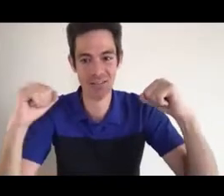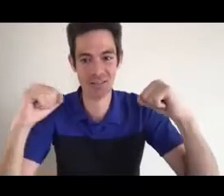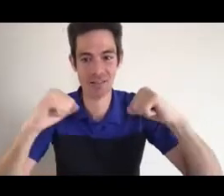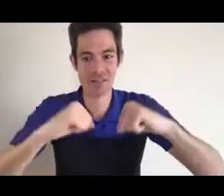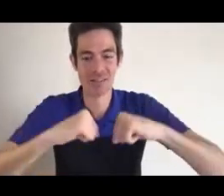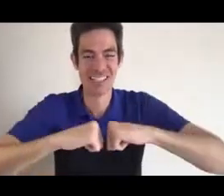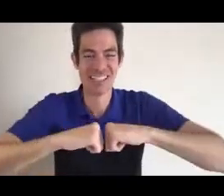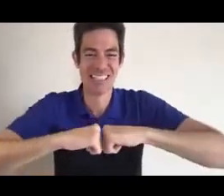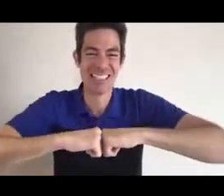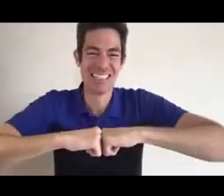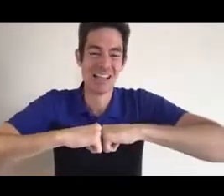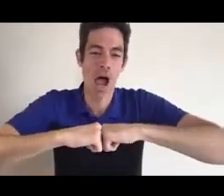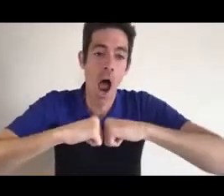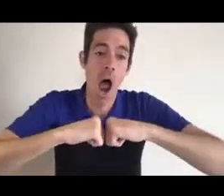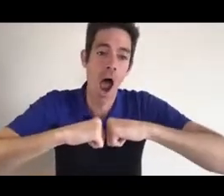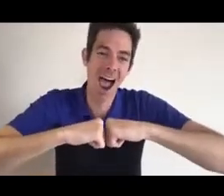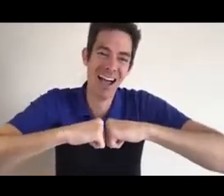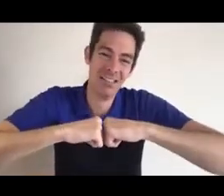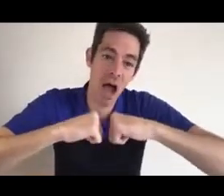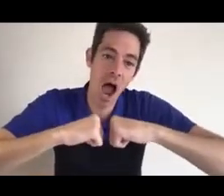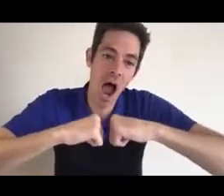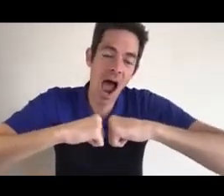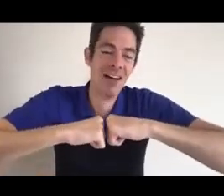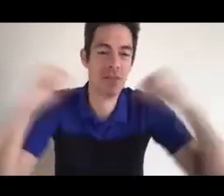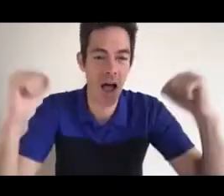mouth morphemes. Awkward,